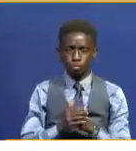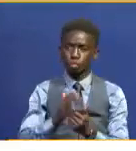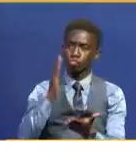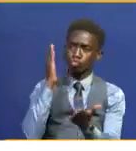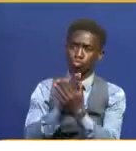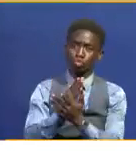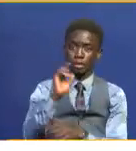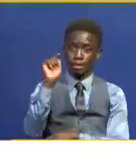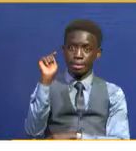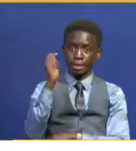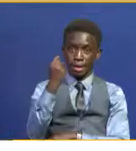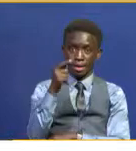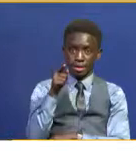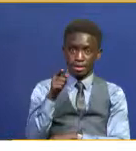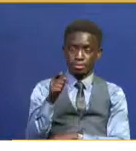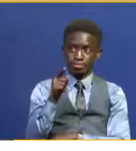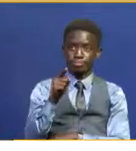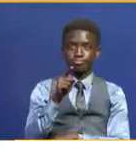Kenyan diaspora